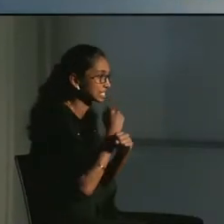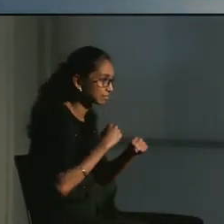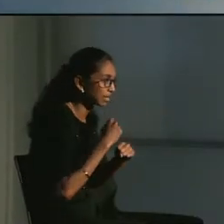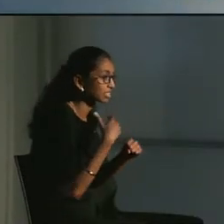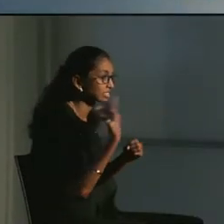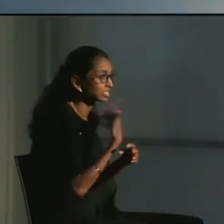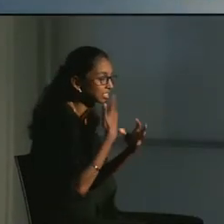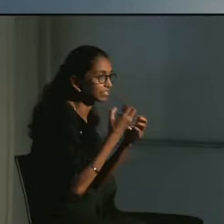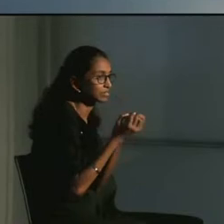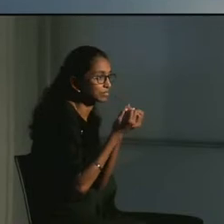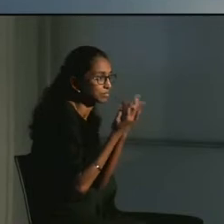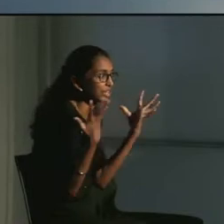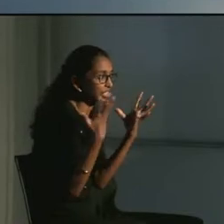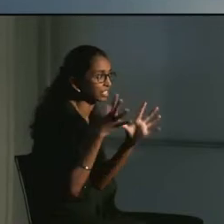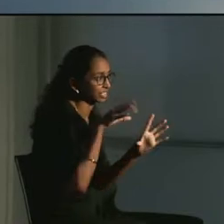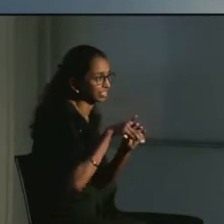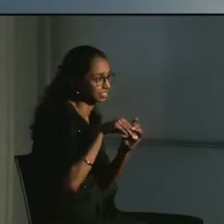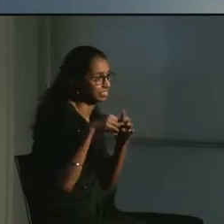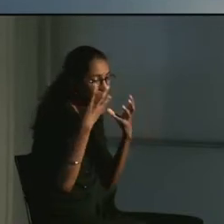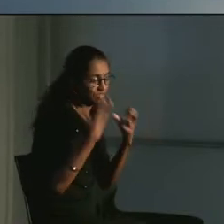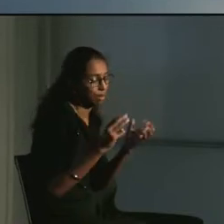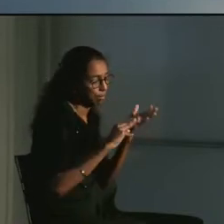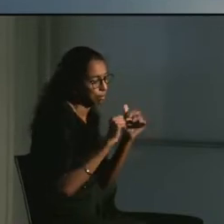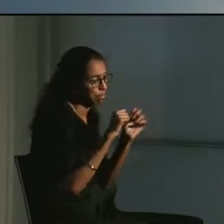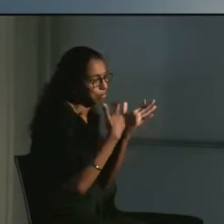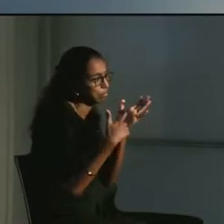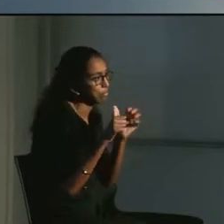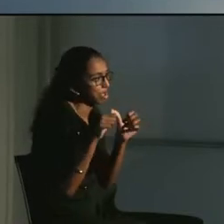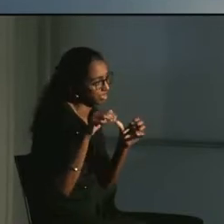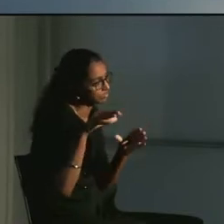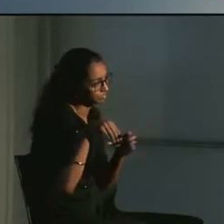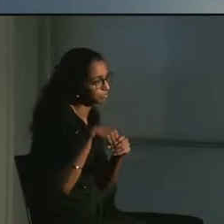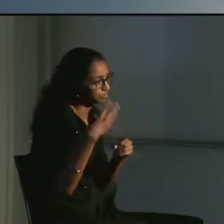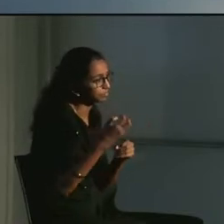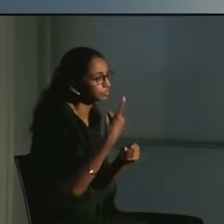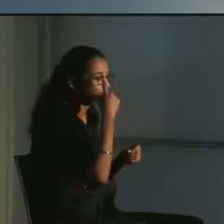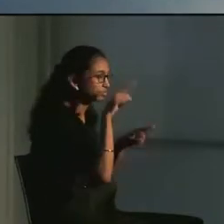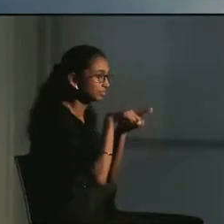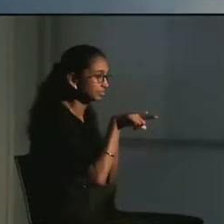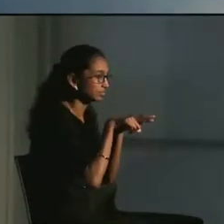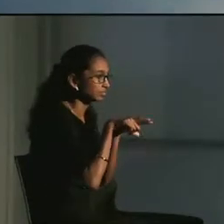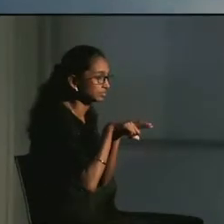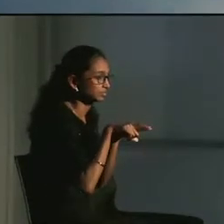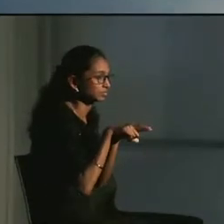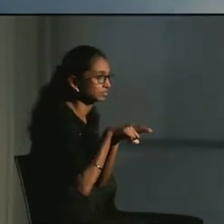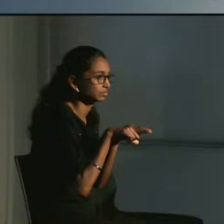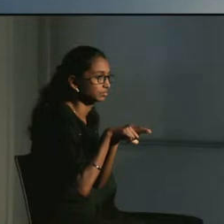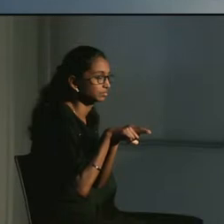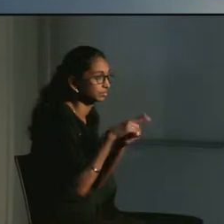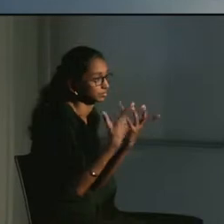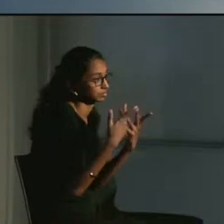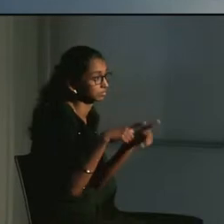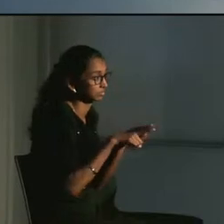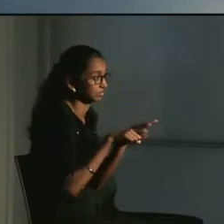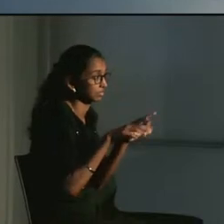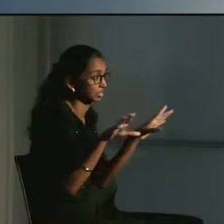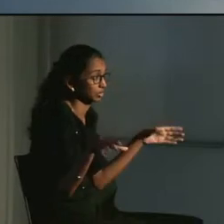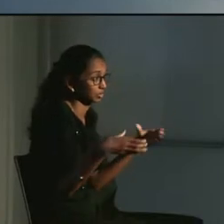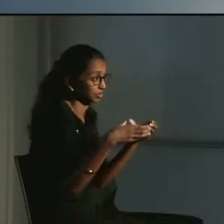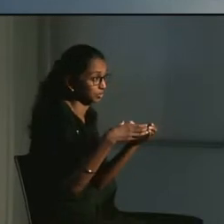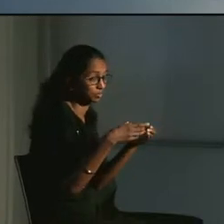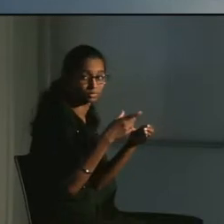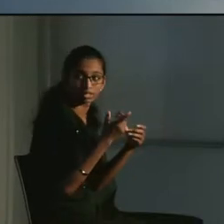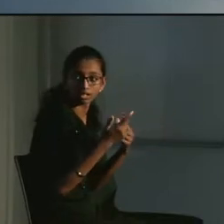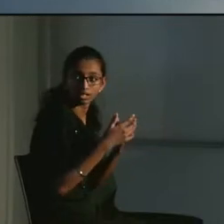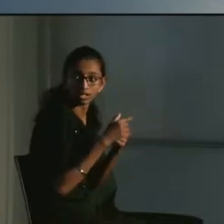quite a lot of debates within Mara itself. And for example, like groups like Paura Karnikas,